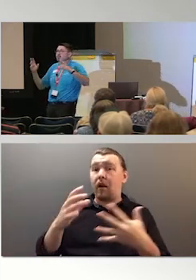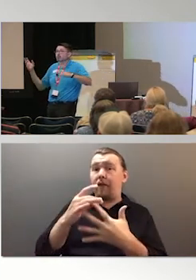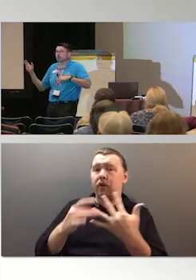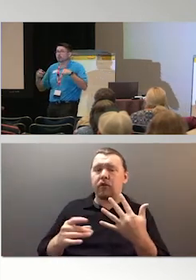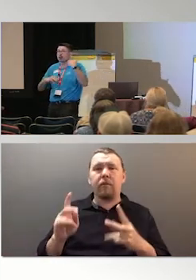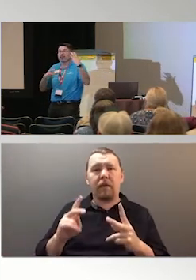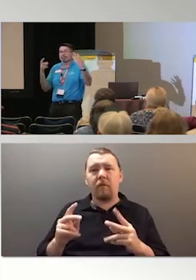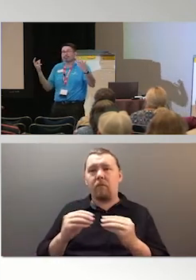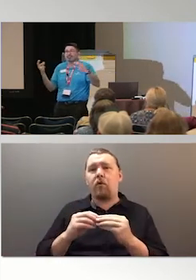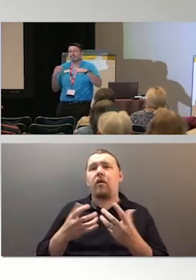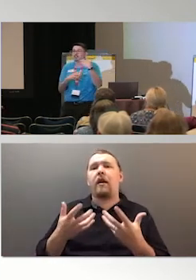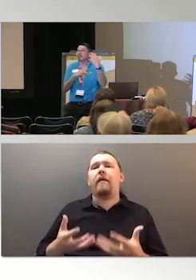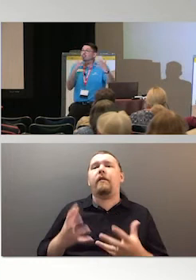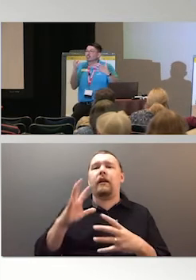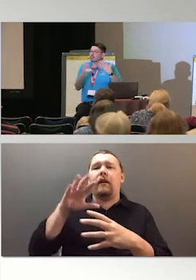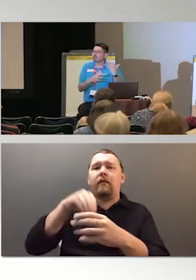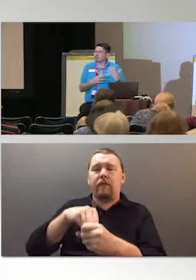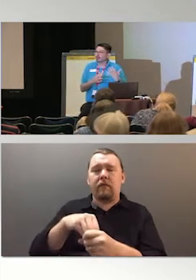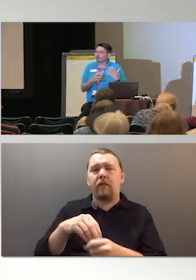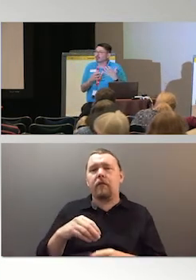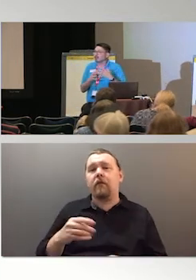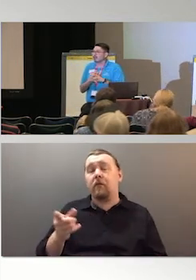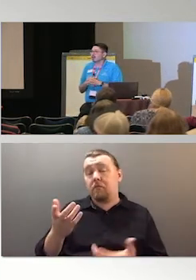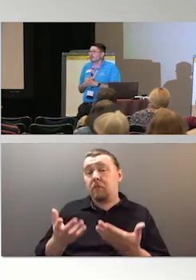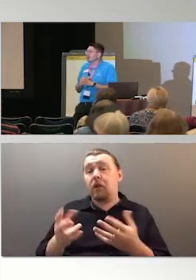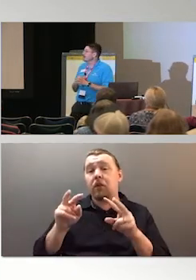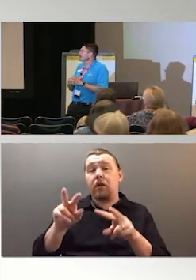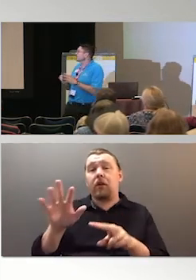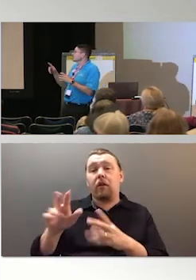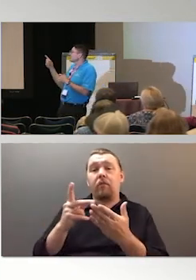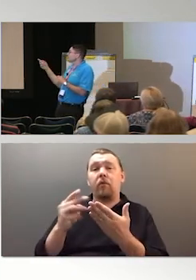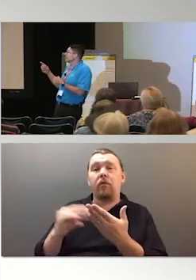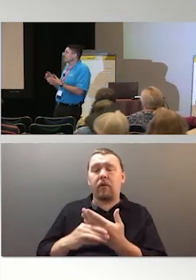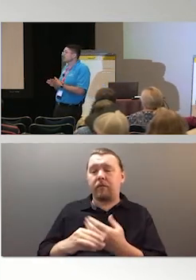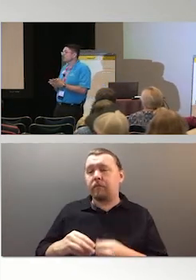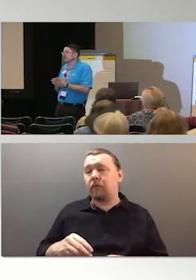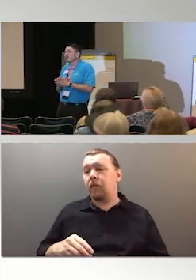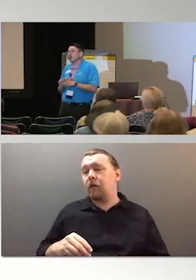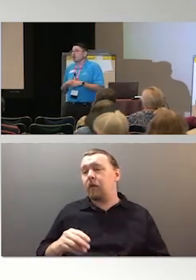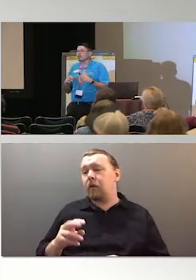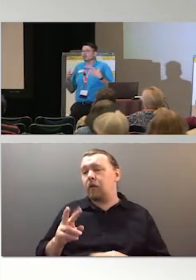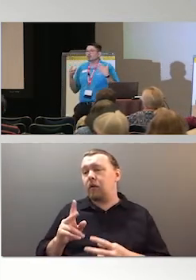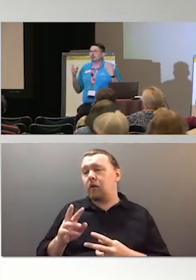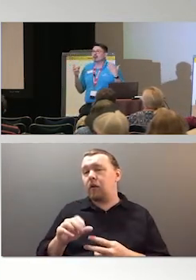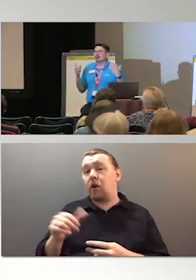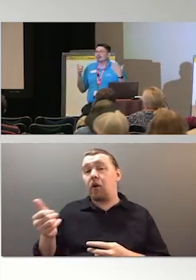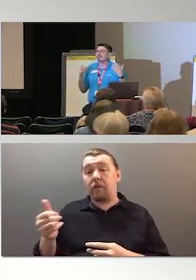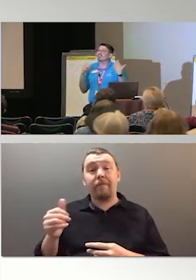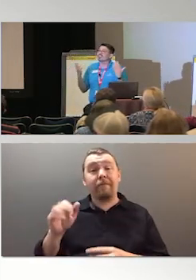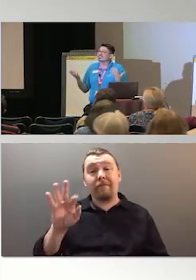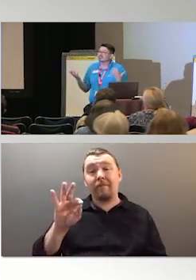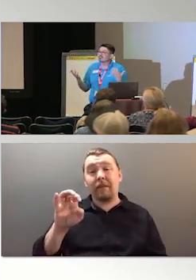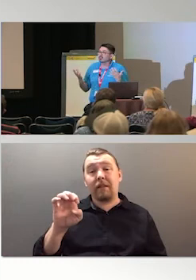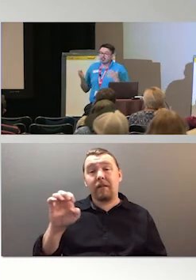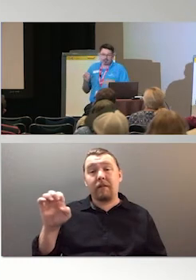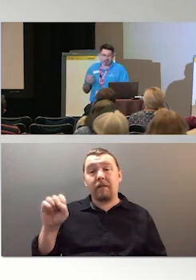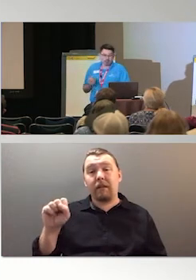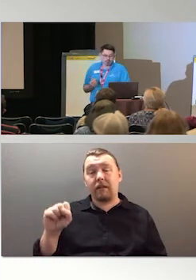So people who are more heavily invested might look at their program. So the investment lineup's one. Also